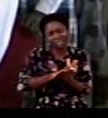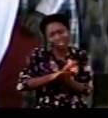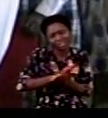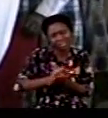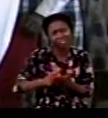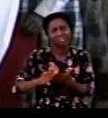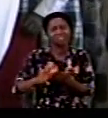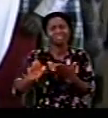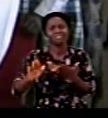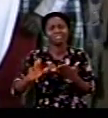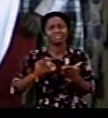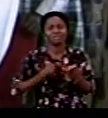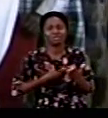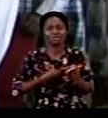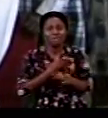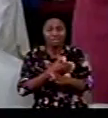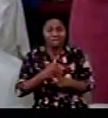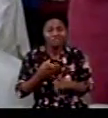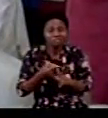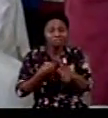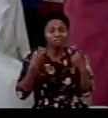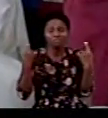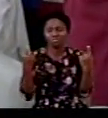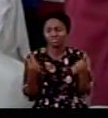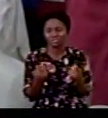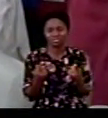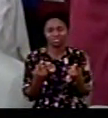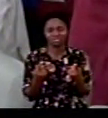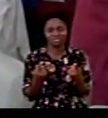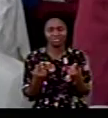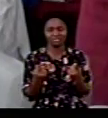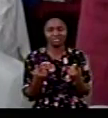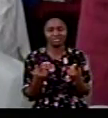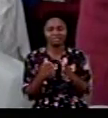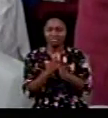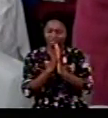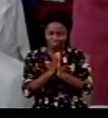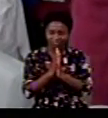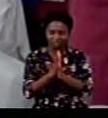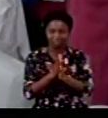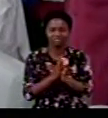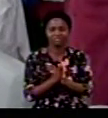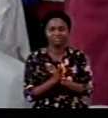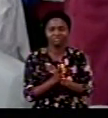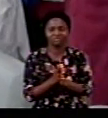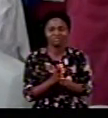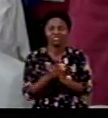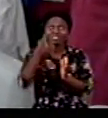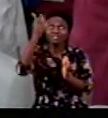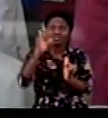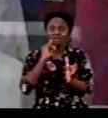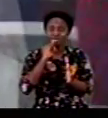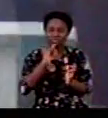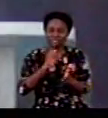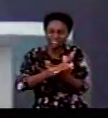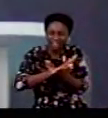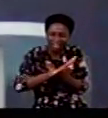now. As you believe, be it unto you according to your faith. Amen.